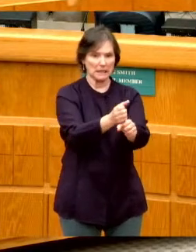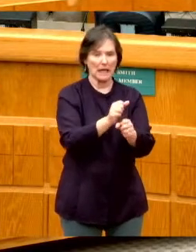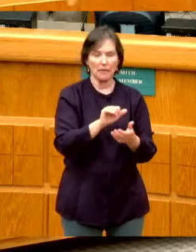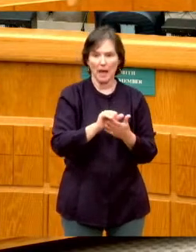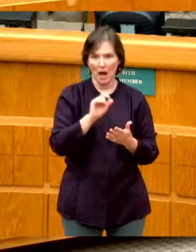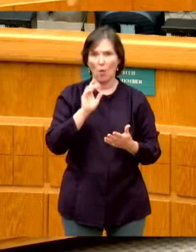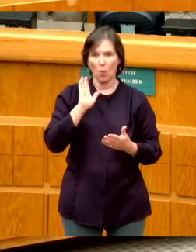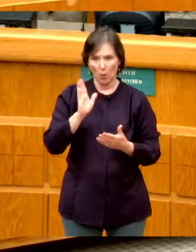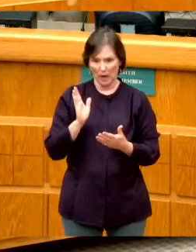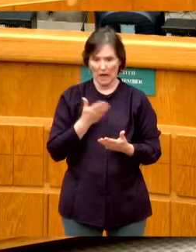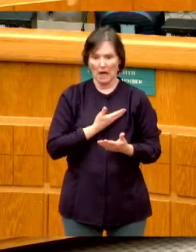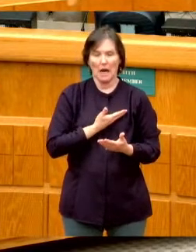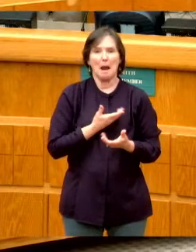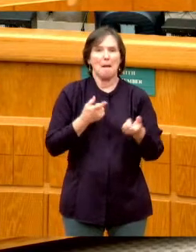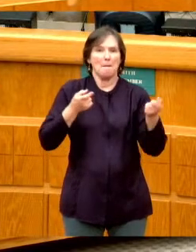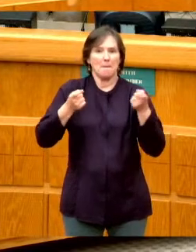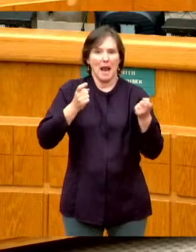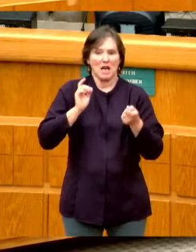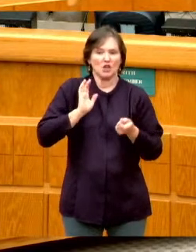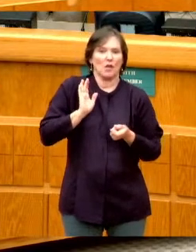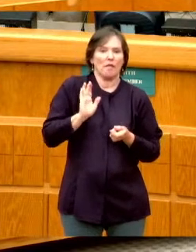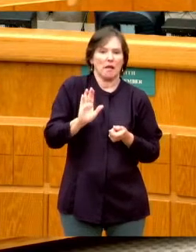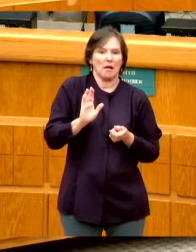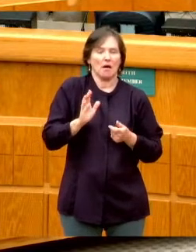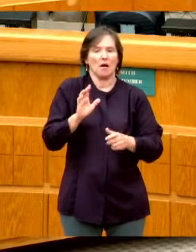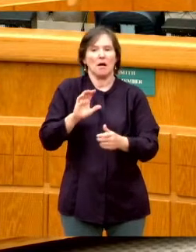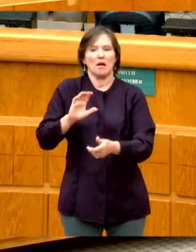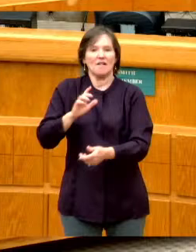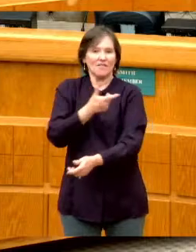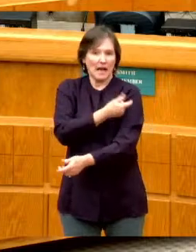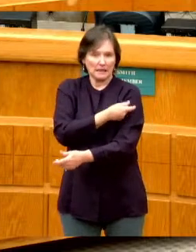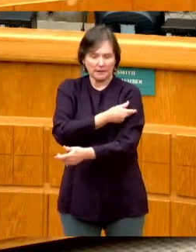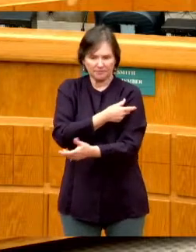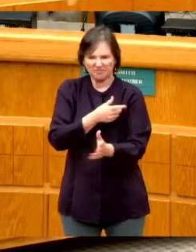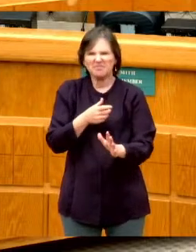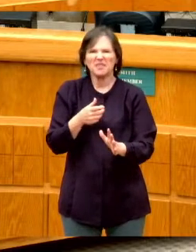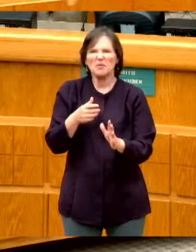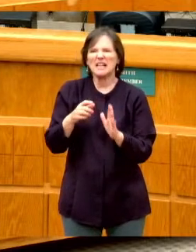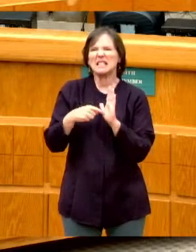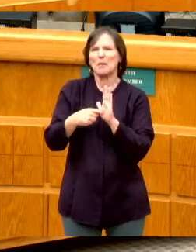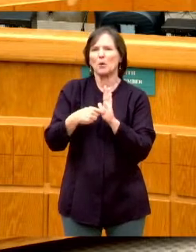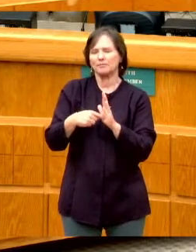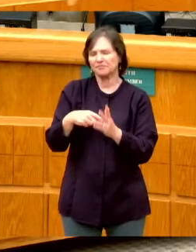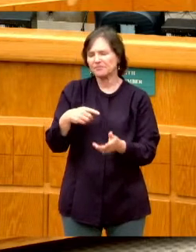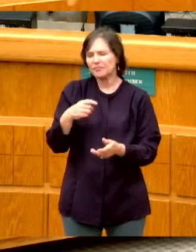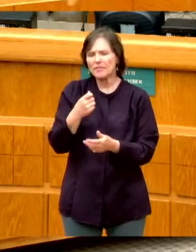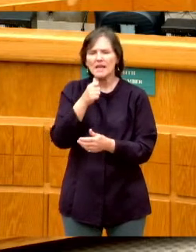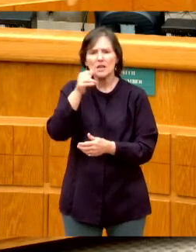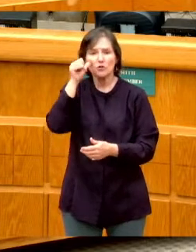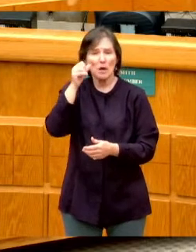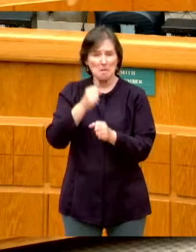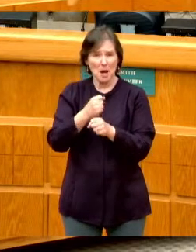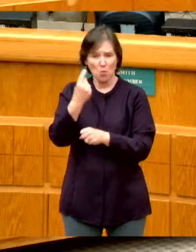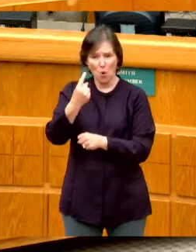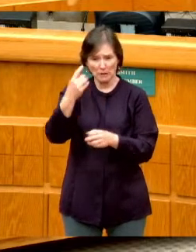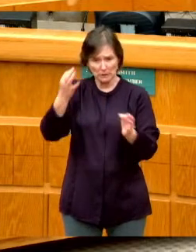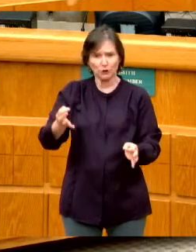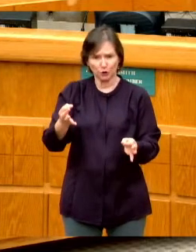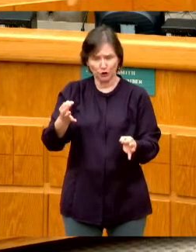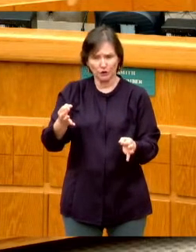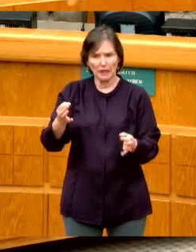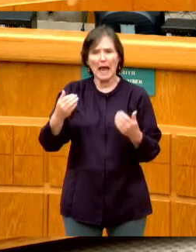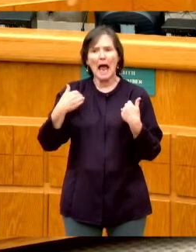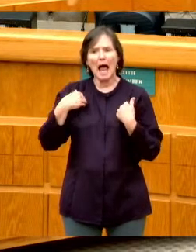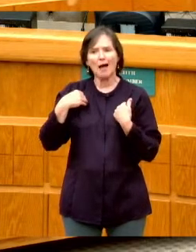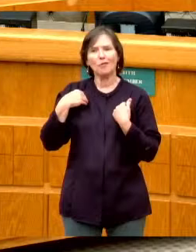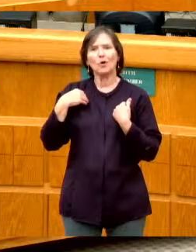instance, one of the decisions that got made just yesterday is that there is an extra 1,000 doses of